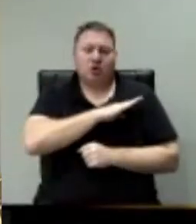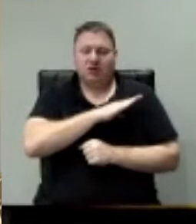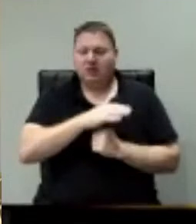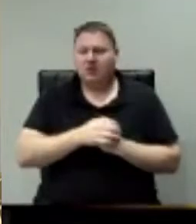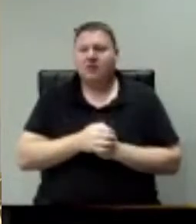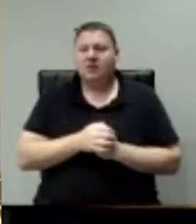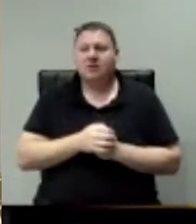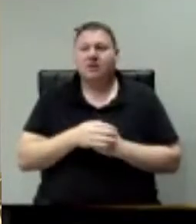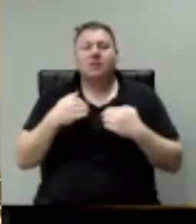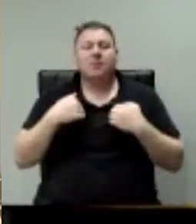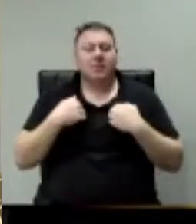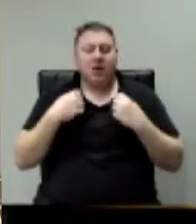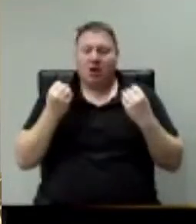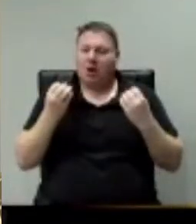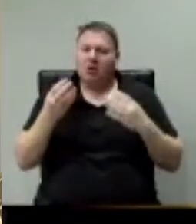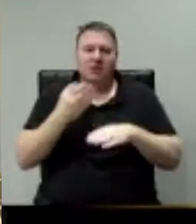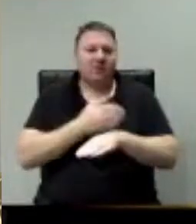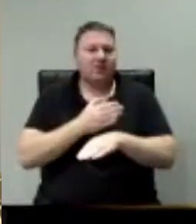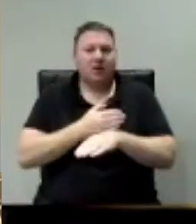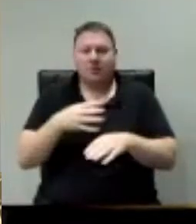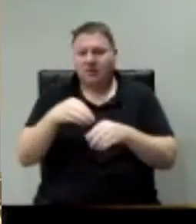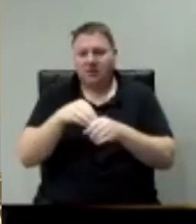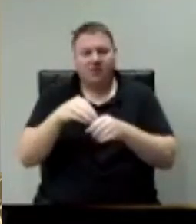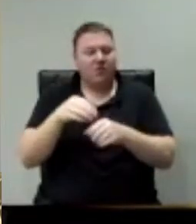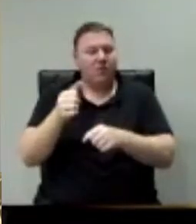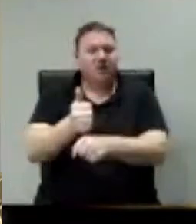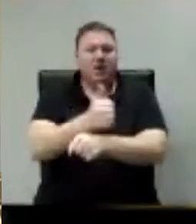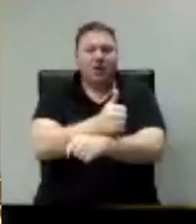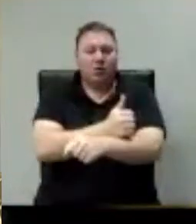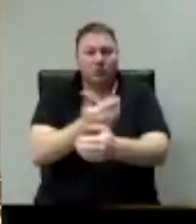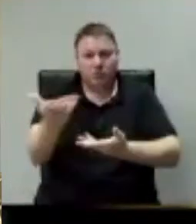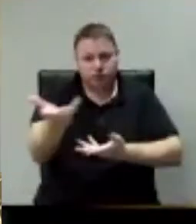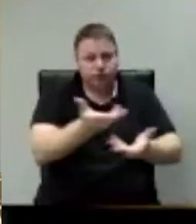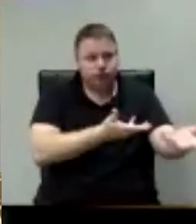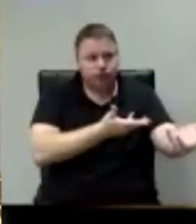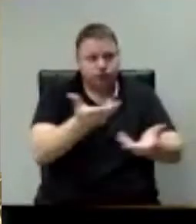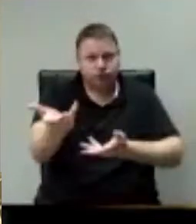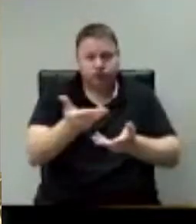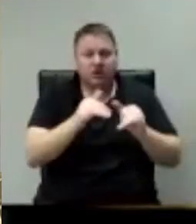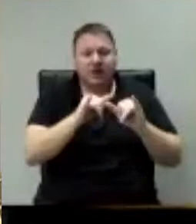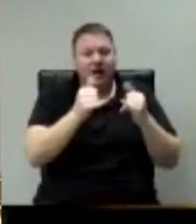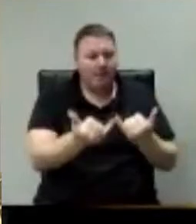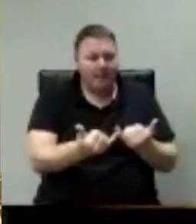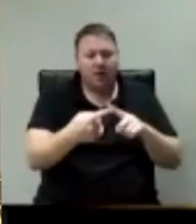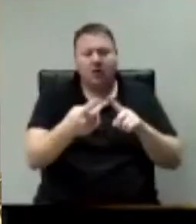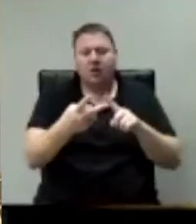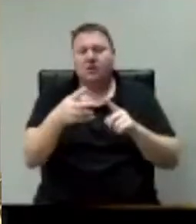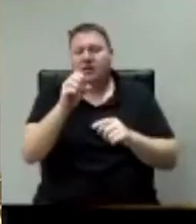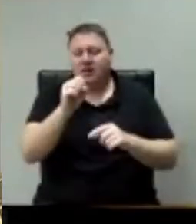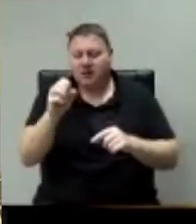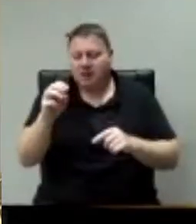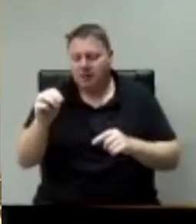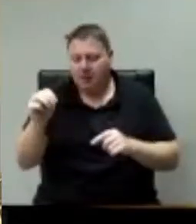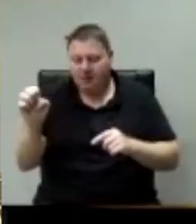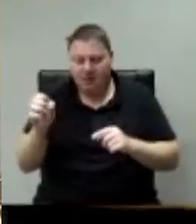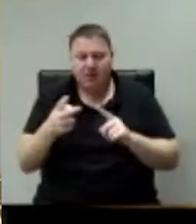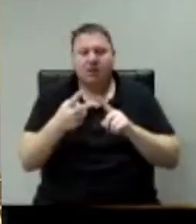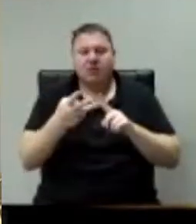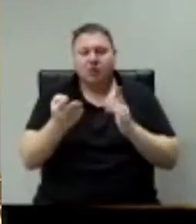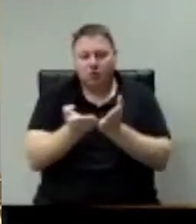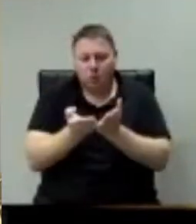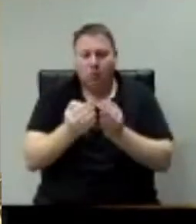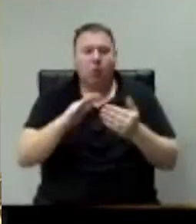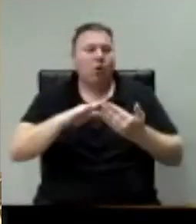a huge amount of my time engaging various stakeholders, companies, corporates, SMMEs,